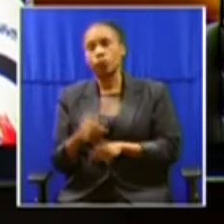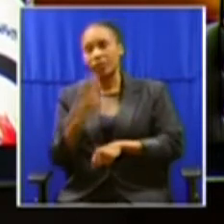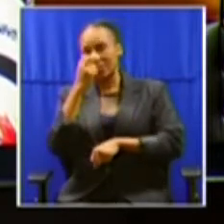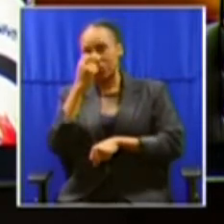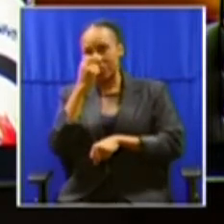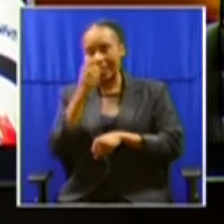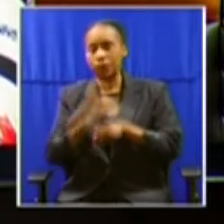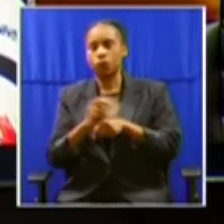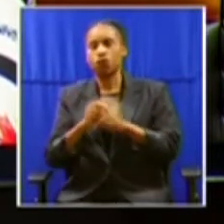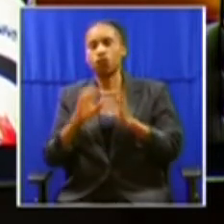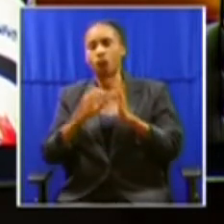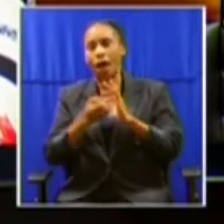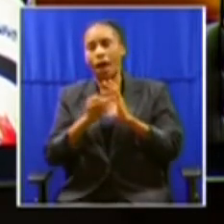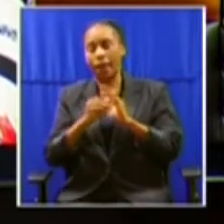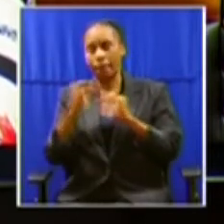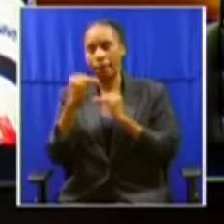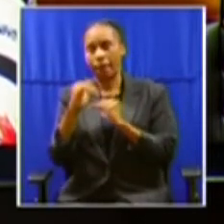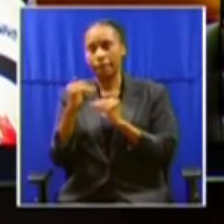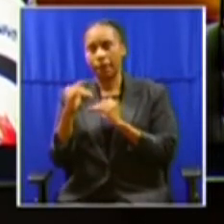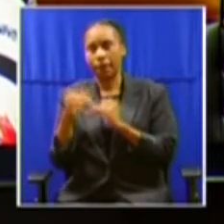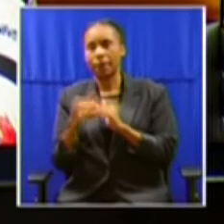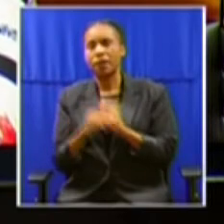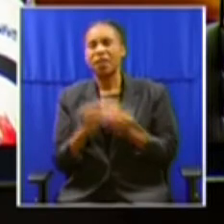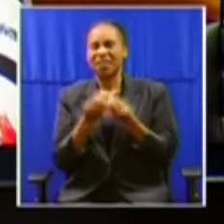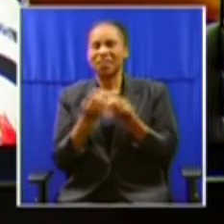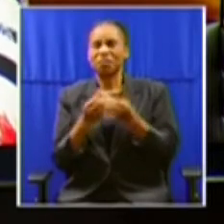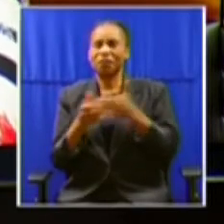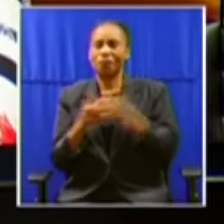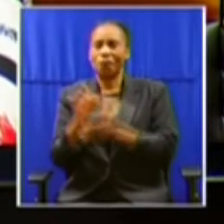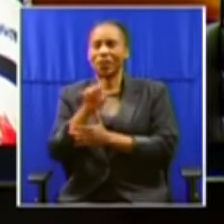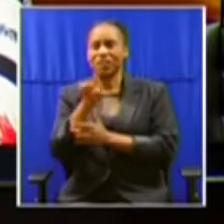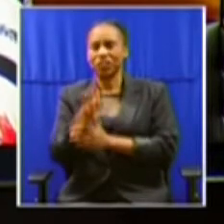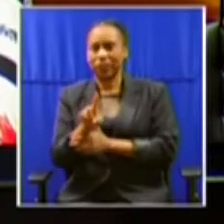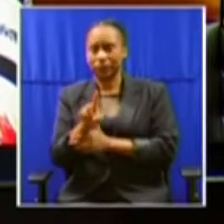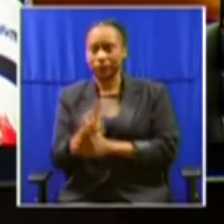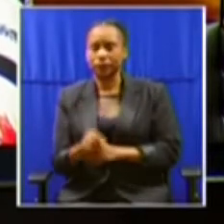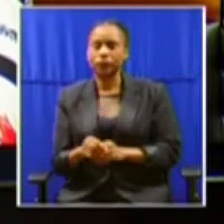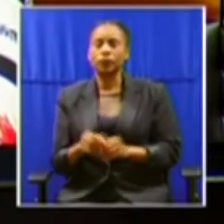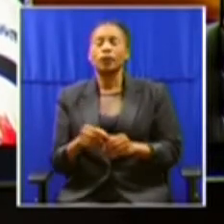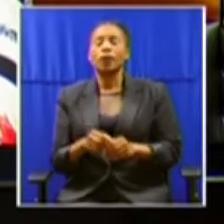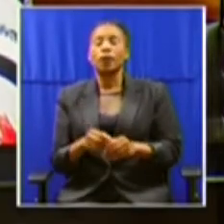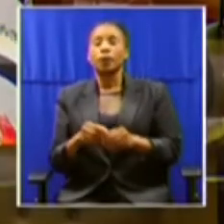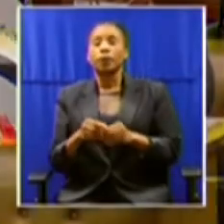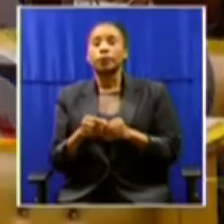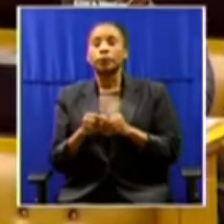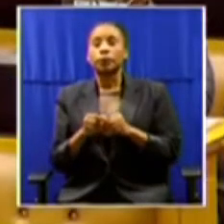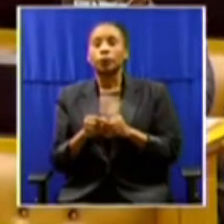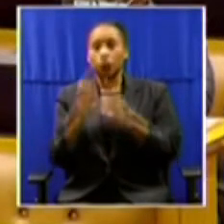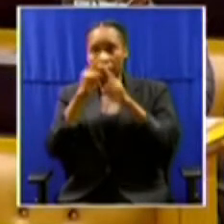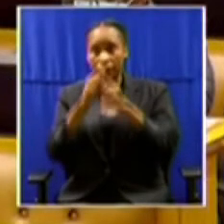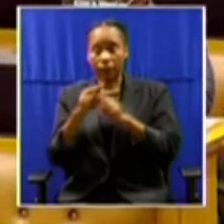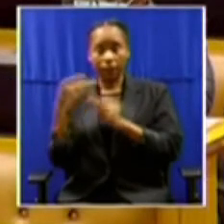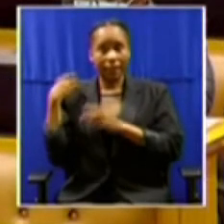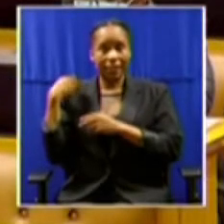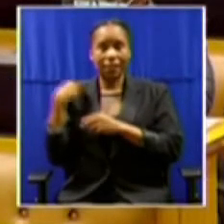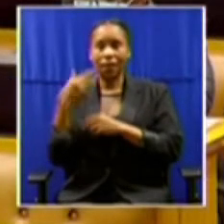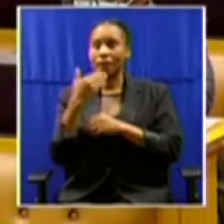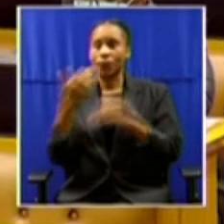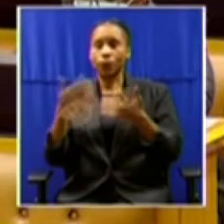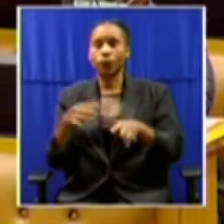the preambles. The Honorable, the Minister. Thank you very much, Madam Chair.